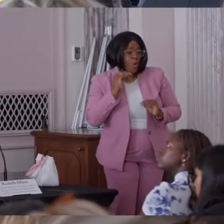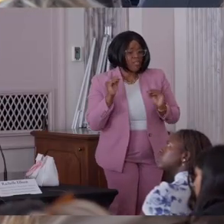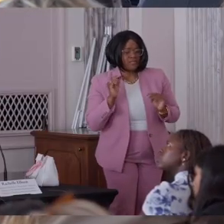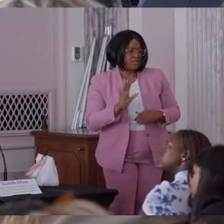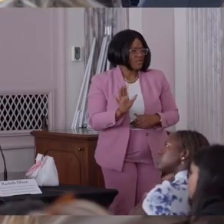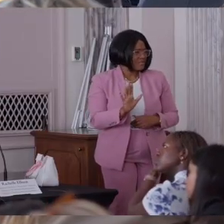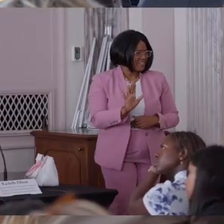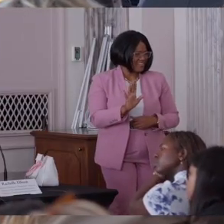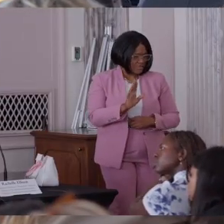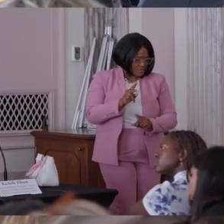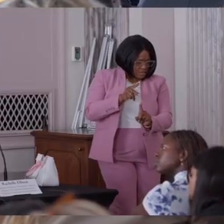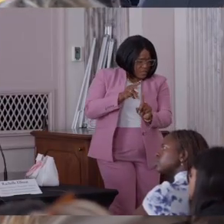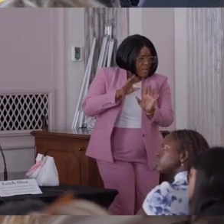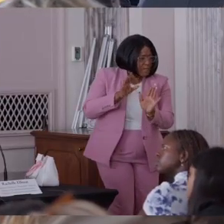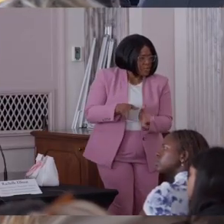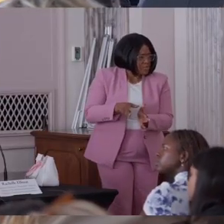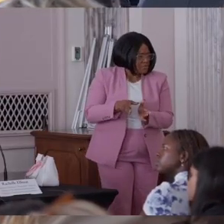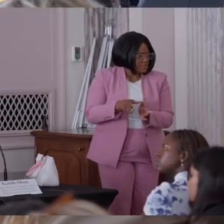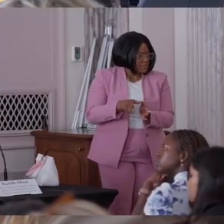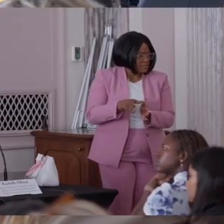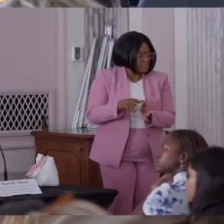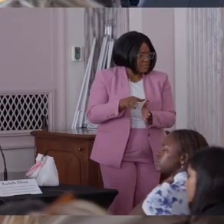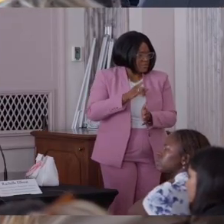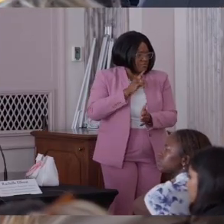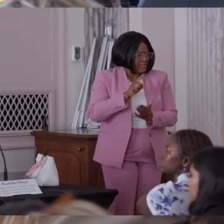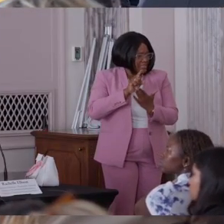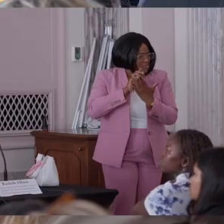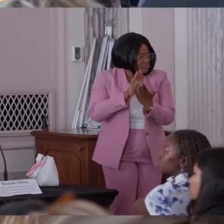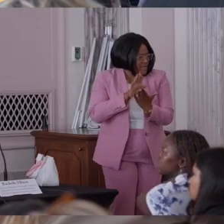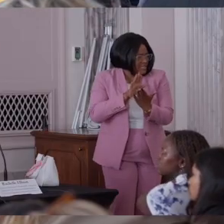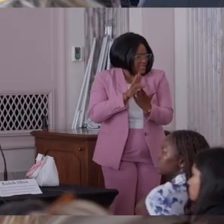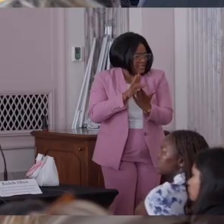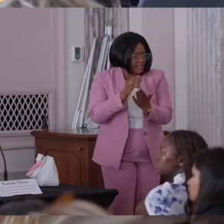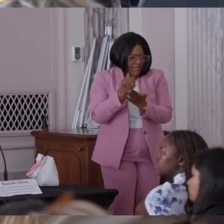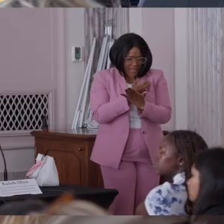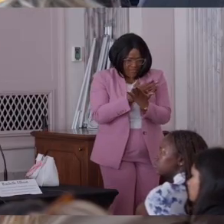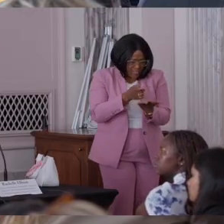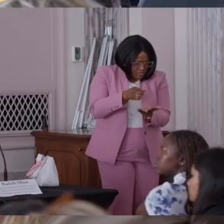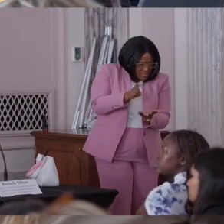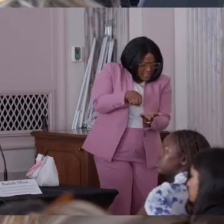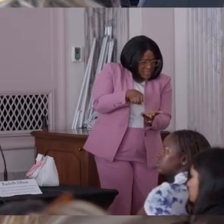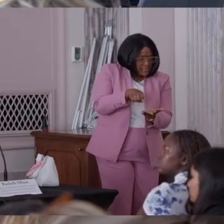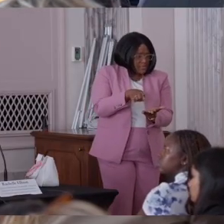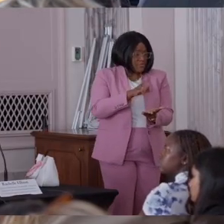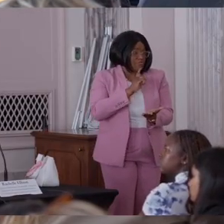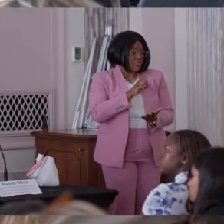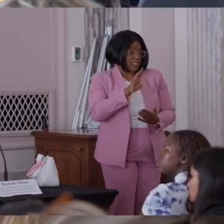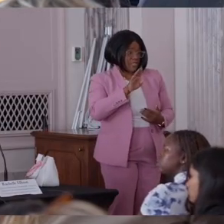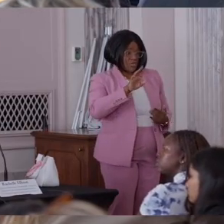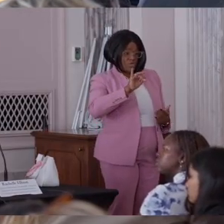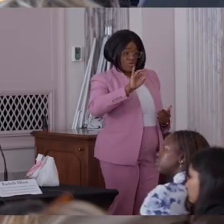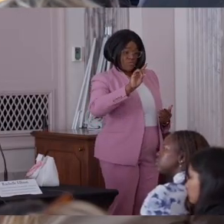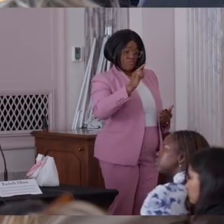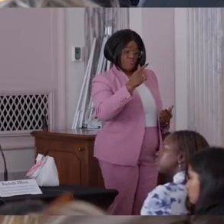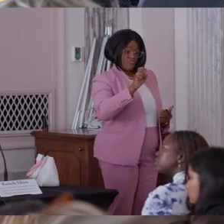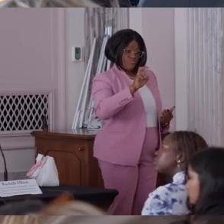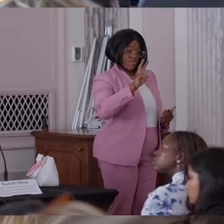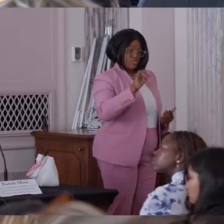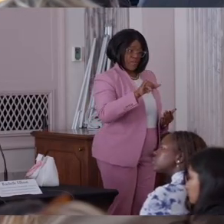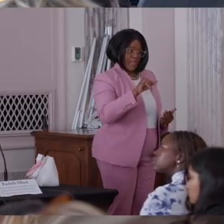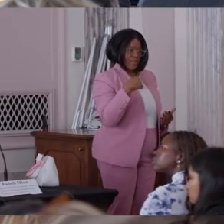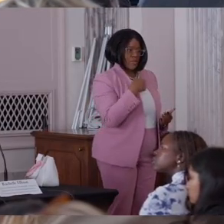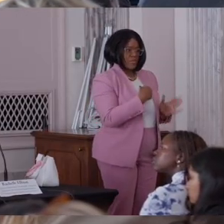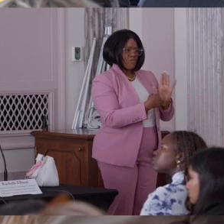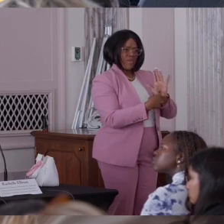street. That you really address everything. And with Bridgeway's teams, and it's Bridgeway just kind of